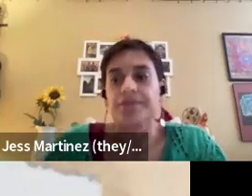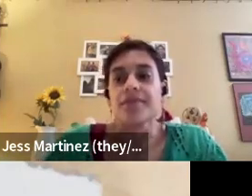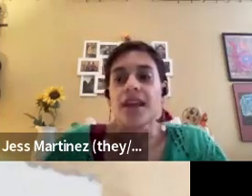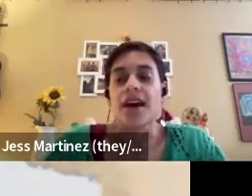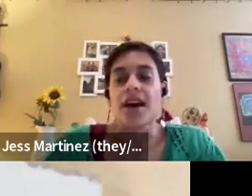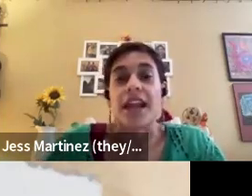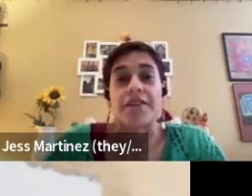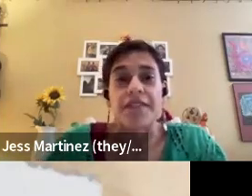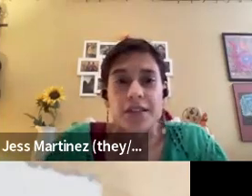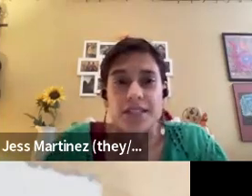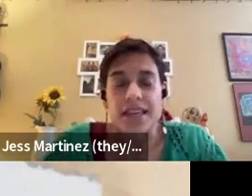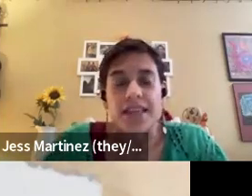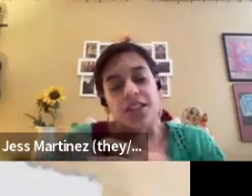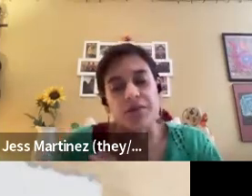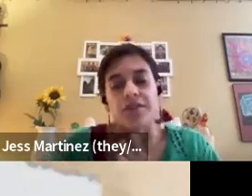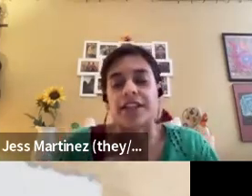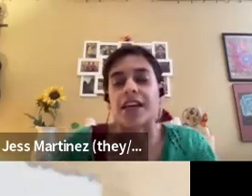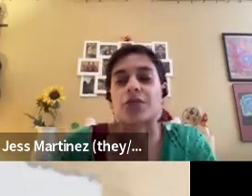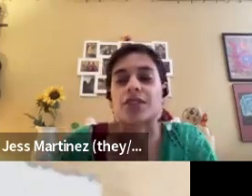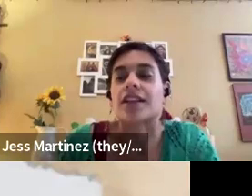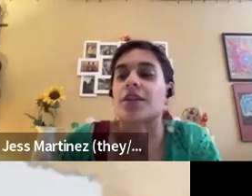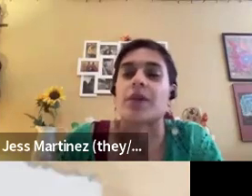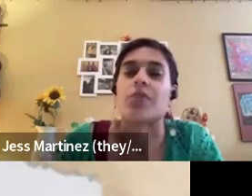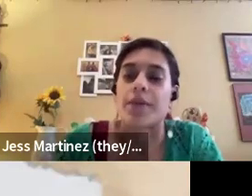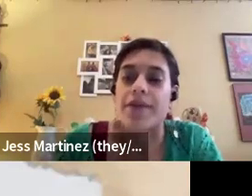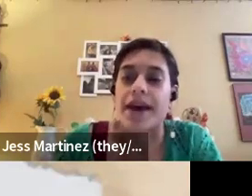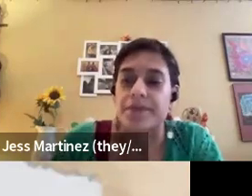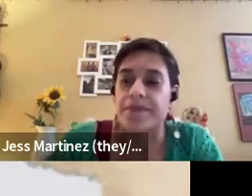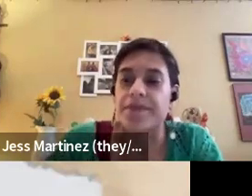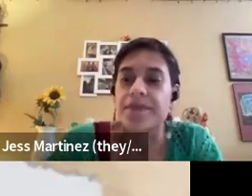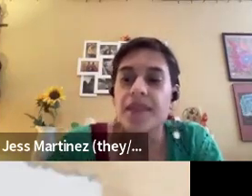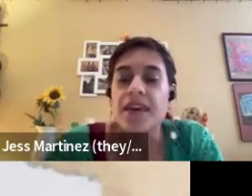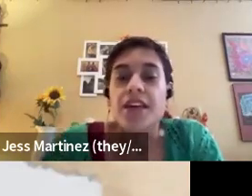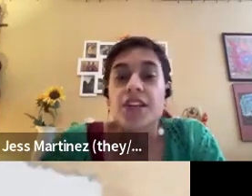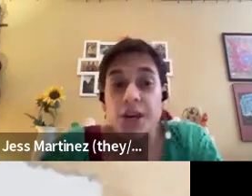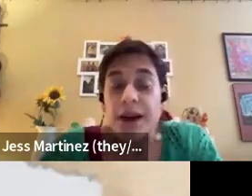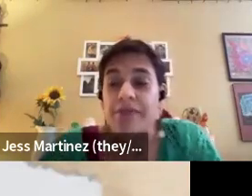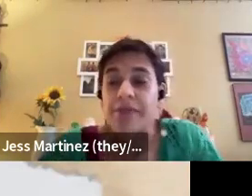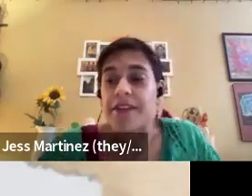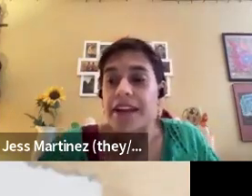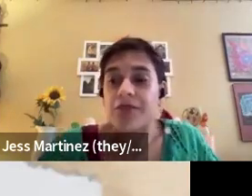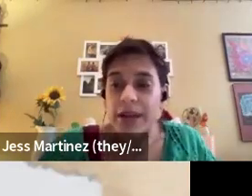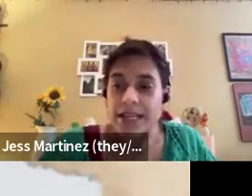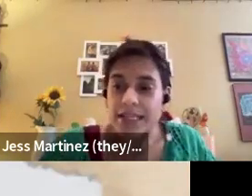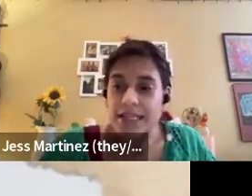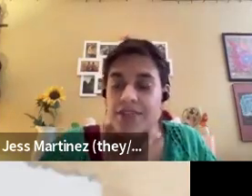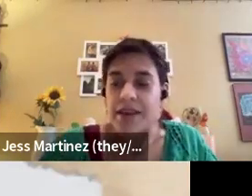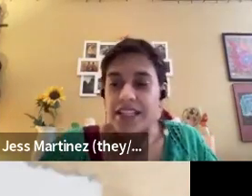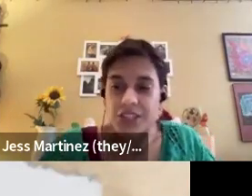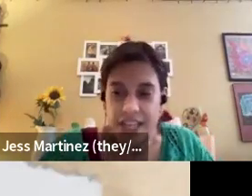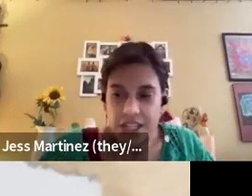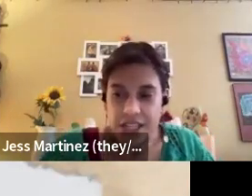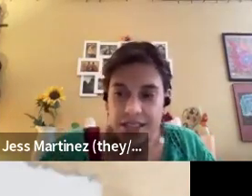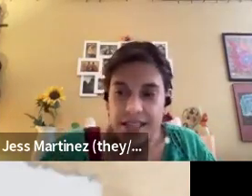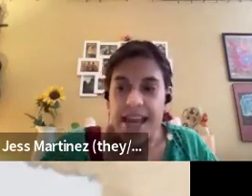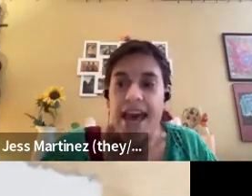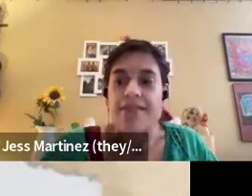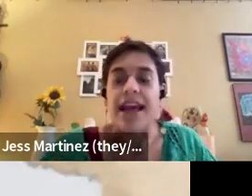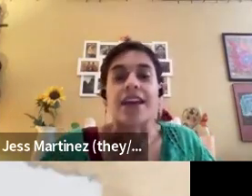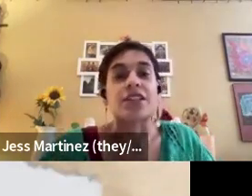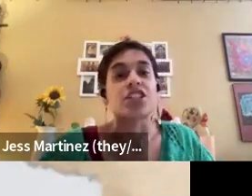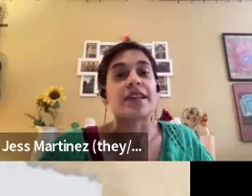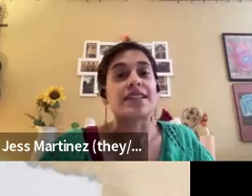shame that I failed. And the video will talk a little bit more about that. So I've been very avoidant of my dissertation,